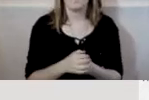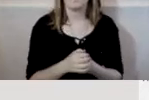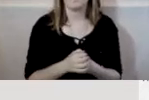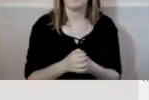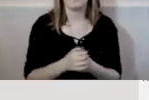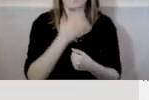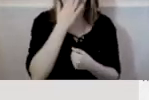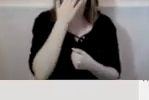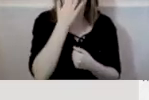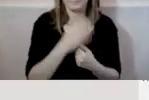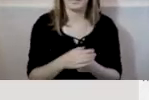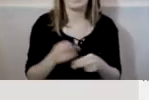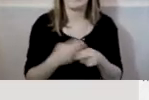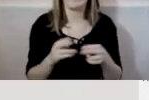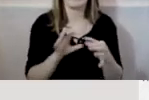related with